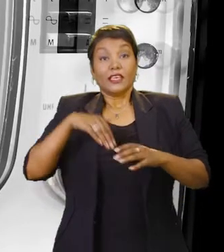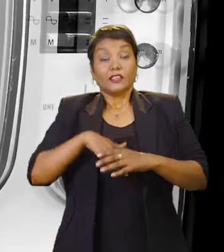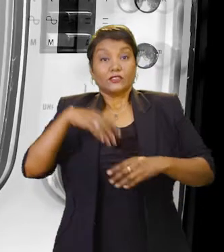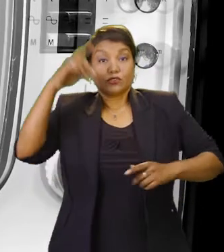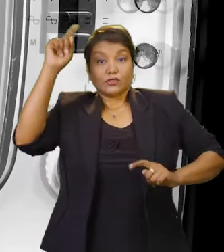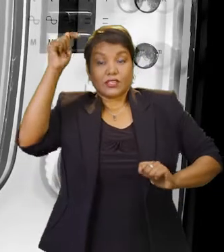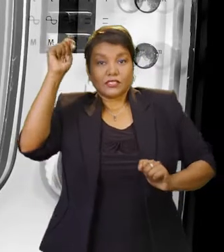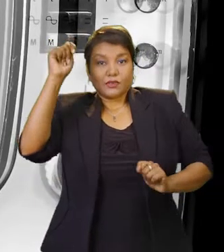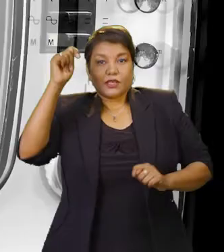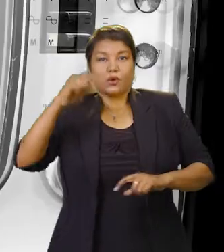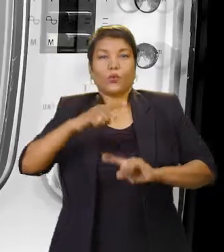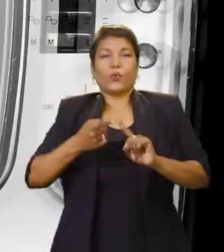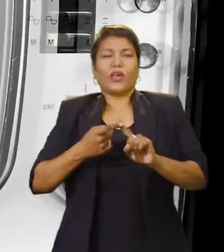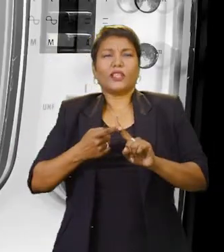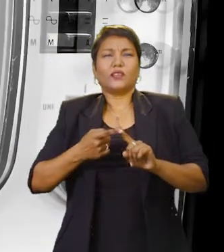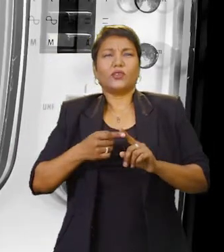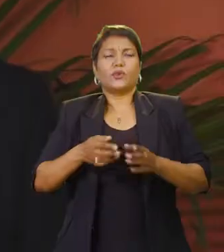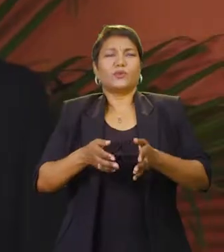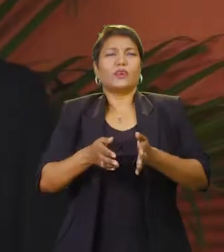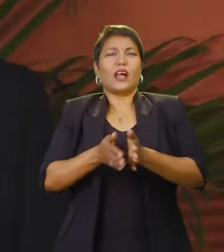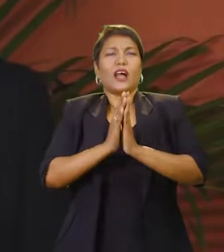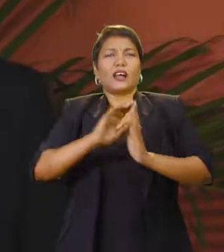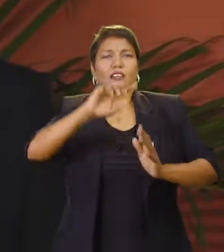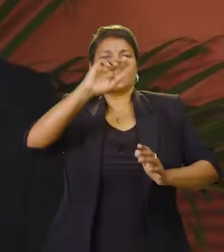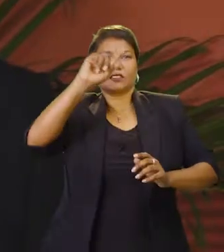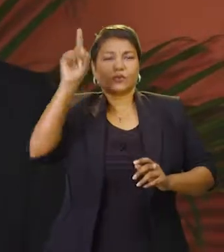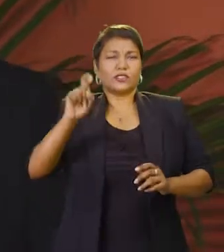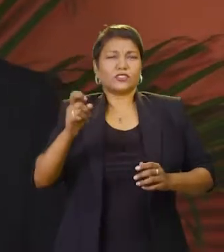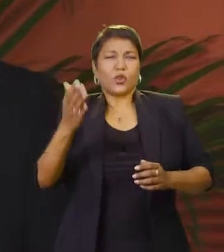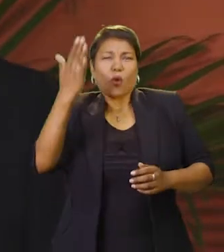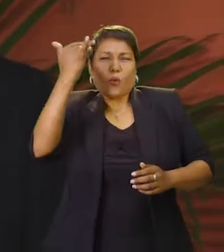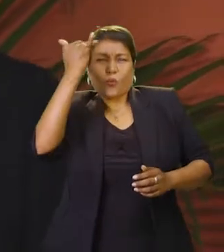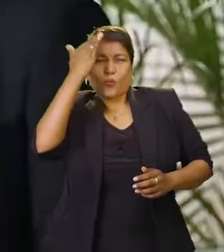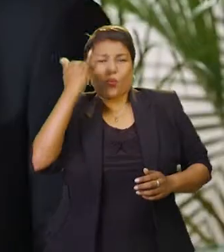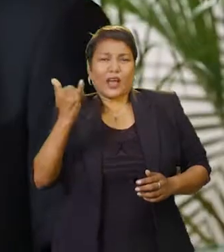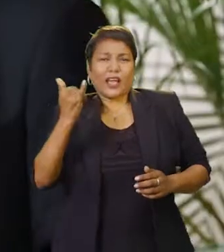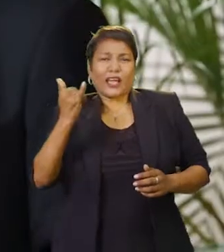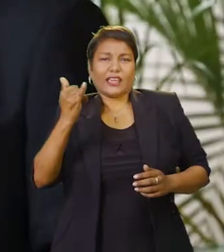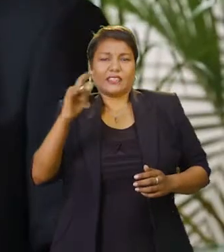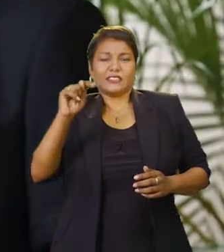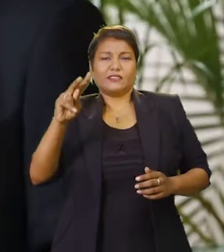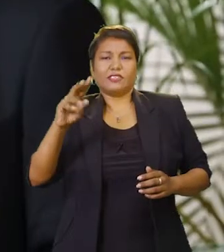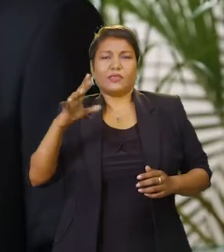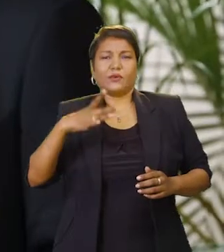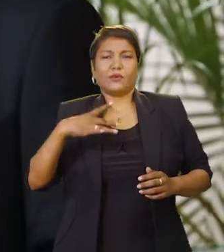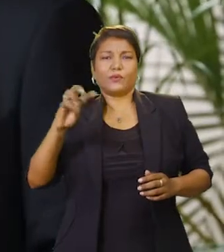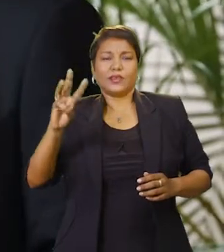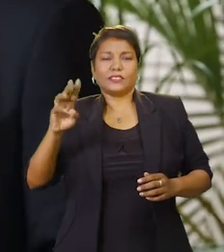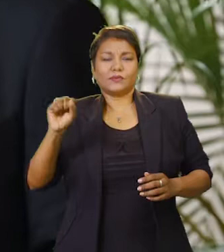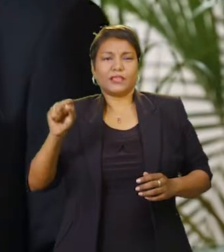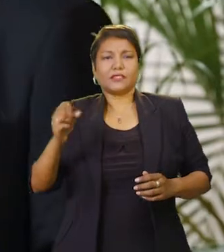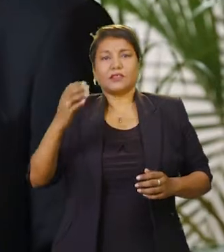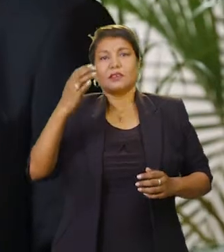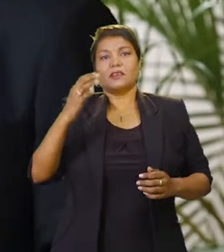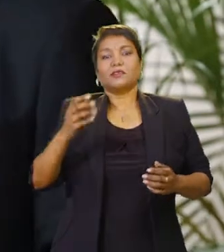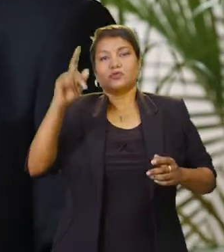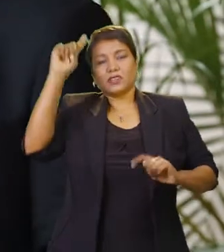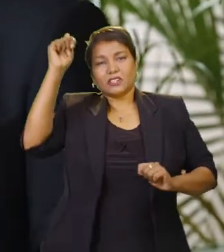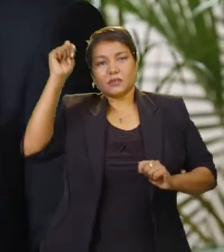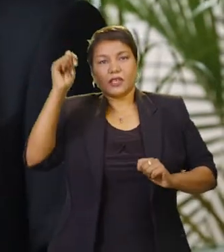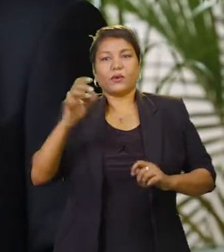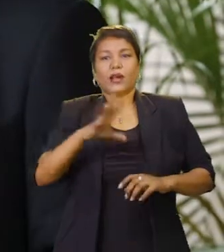the TT context, and it's also very similar for many of the Caribbean as well, many of the Caribbean countries. Yes, we have